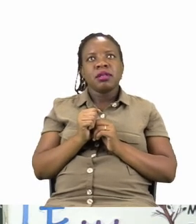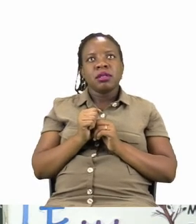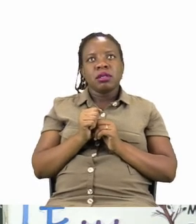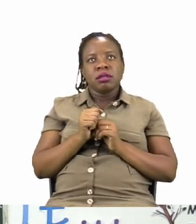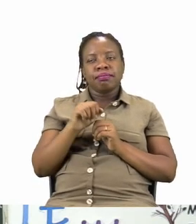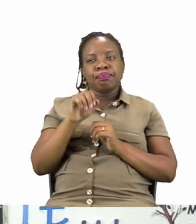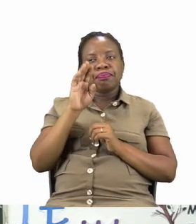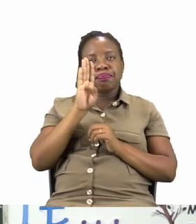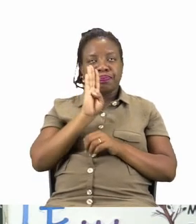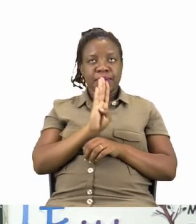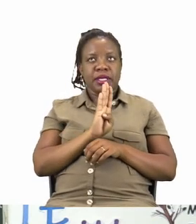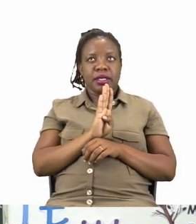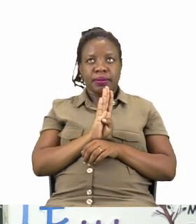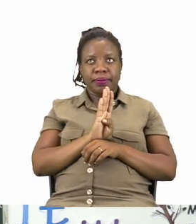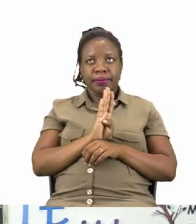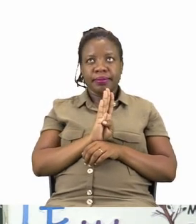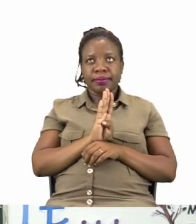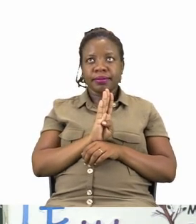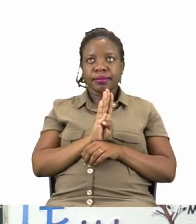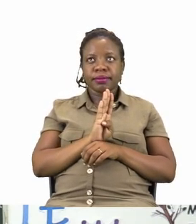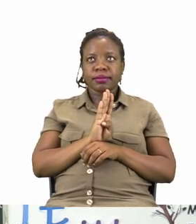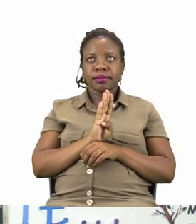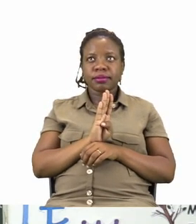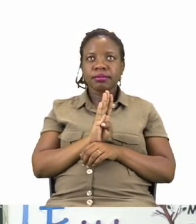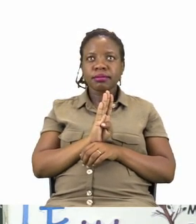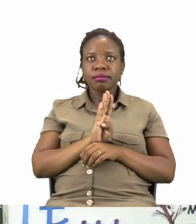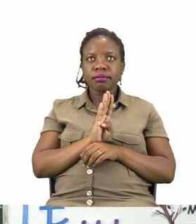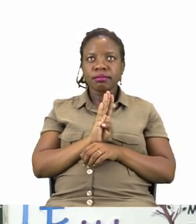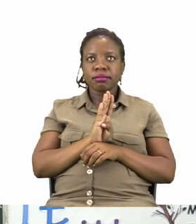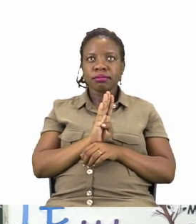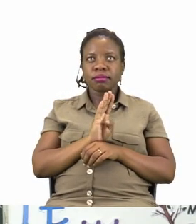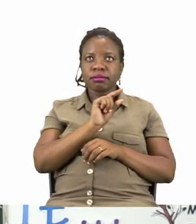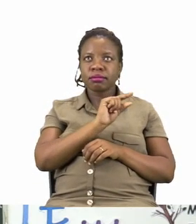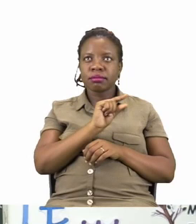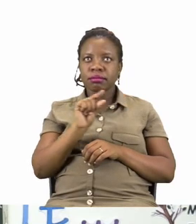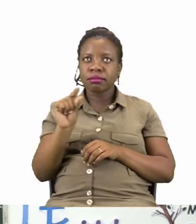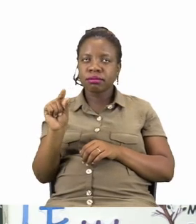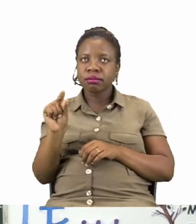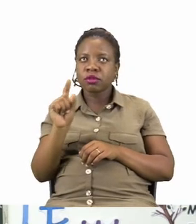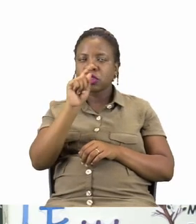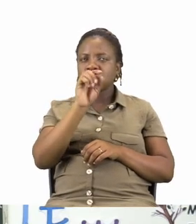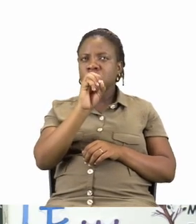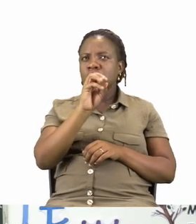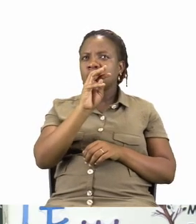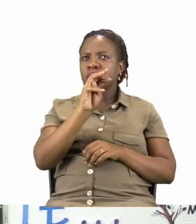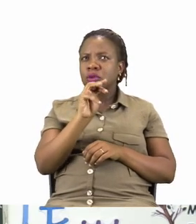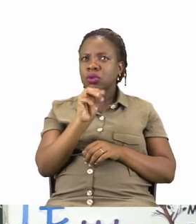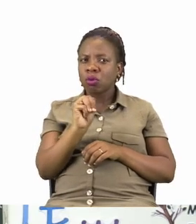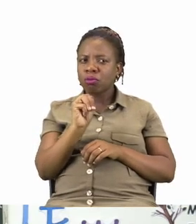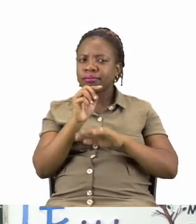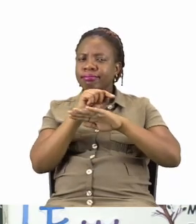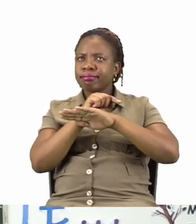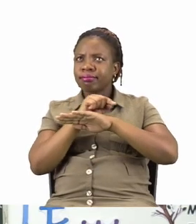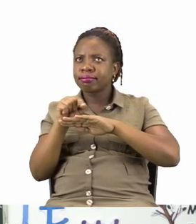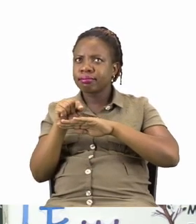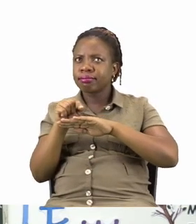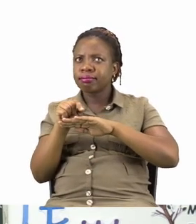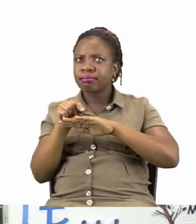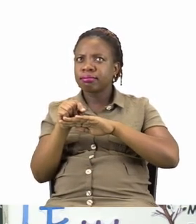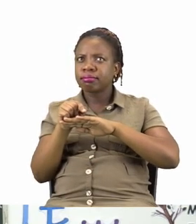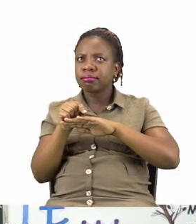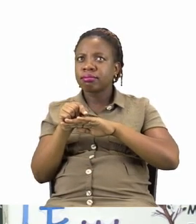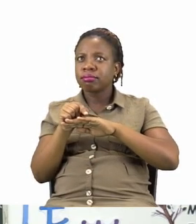try be together. Now the sentence reads, Tom, and then there is a blank space,